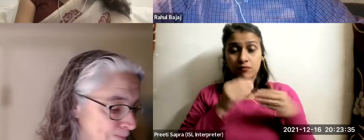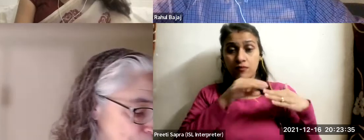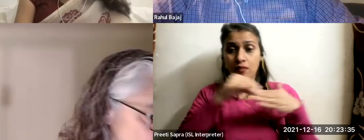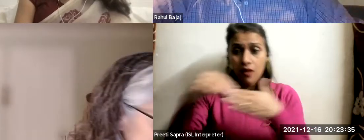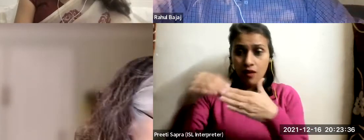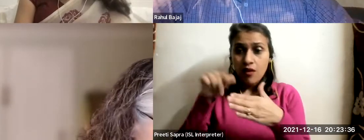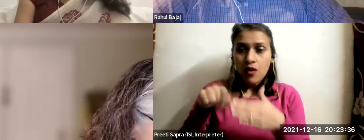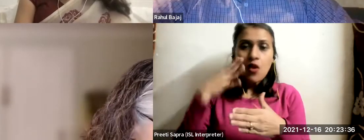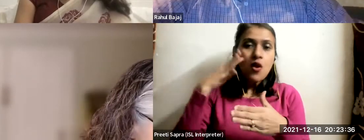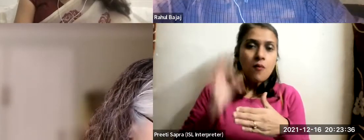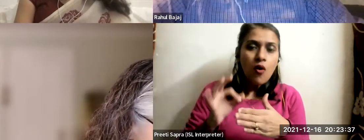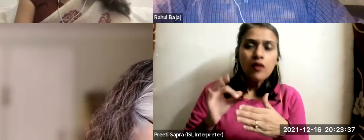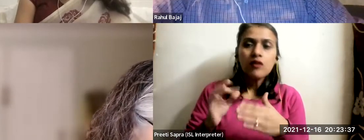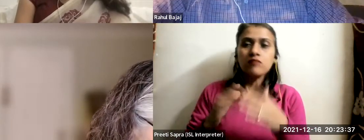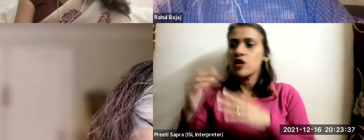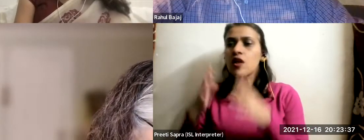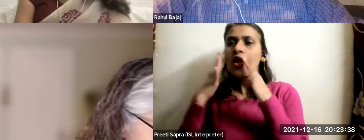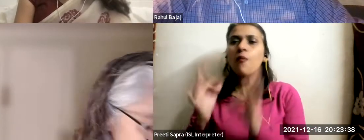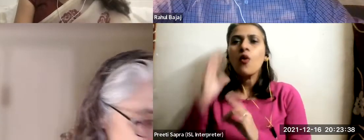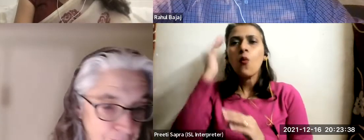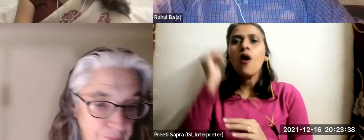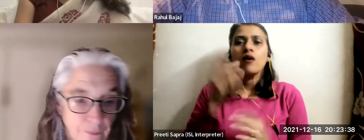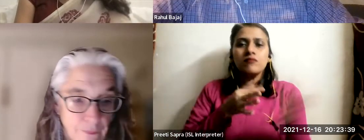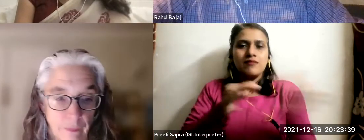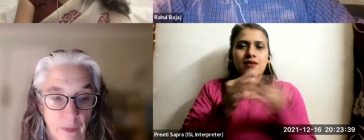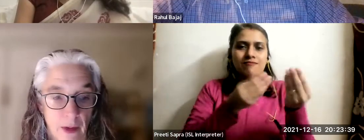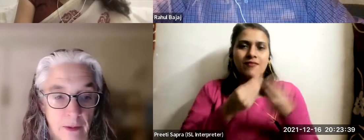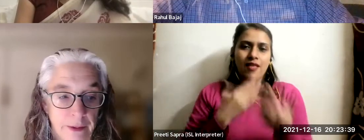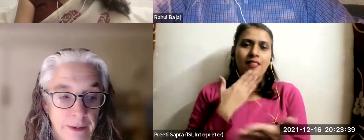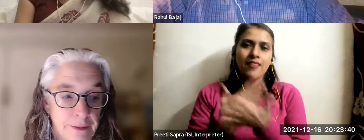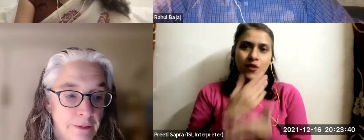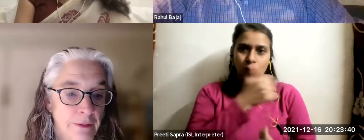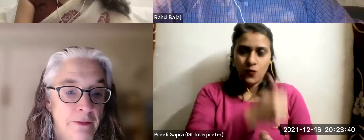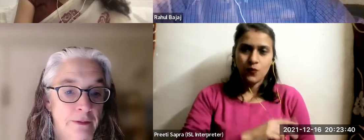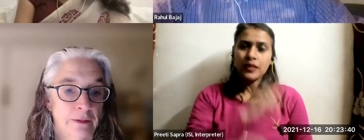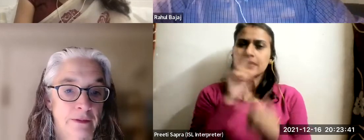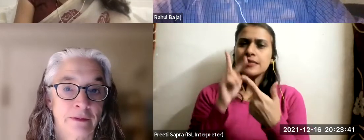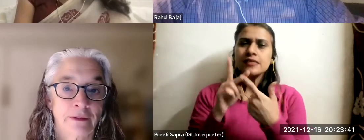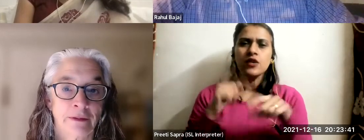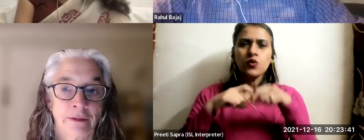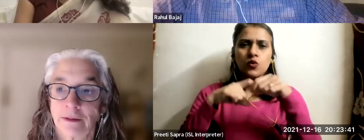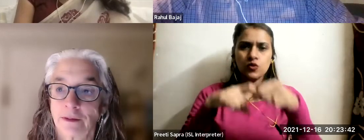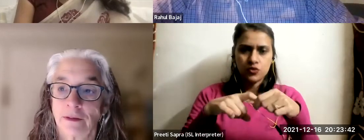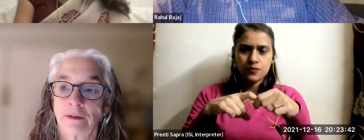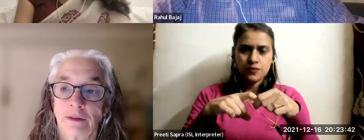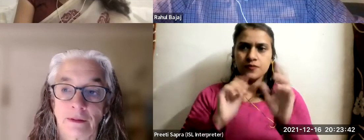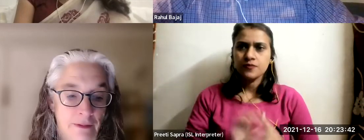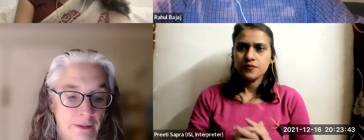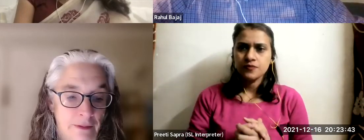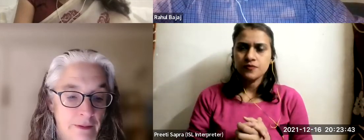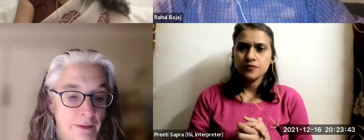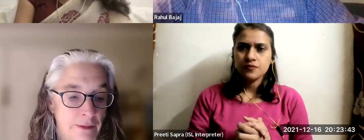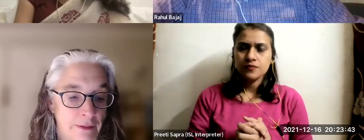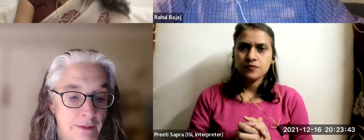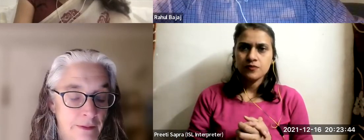about the importance of structure. Let me ask you this, Lainey, as my second question. So, as people with